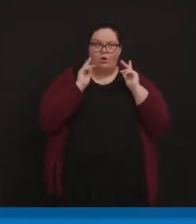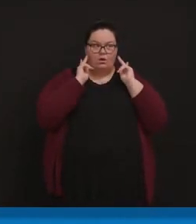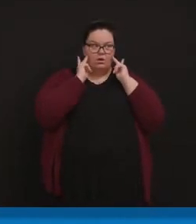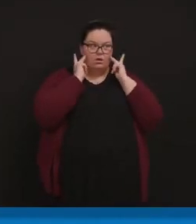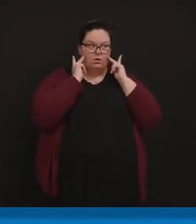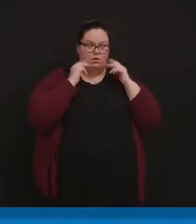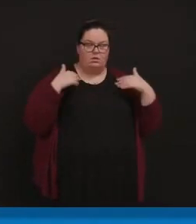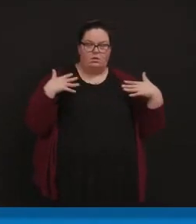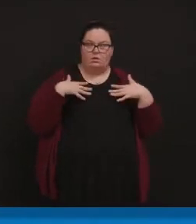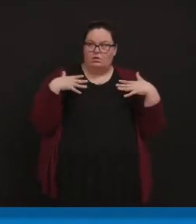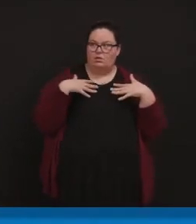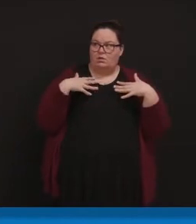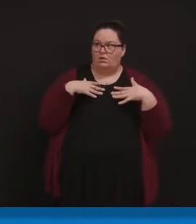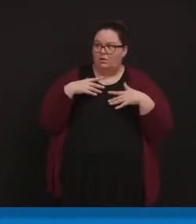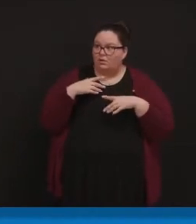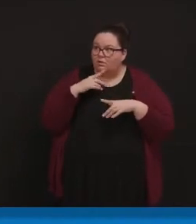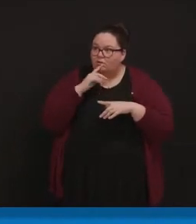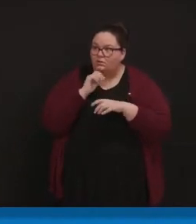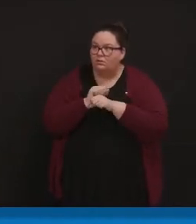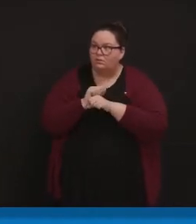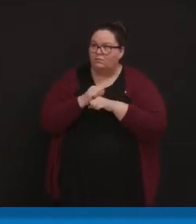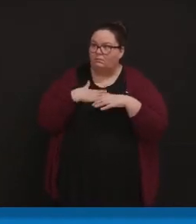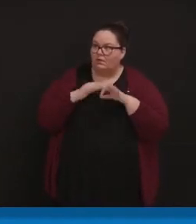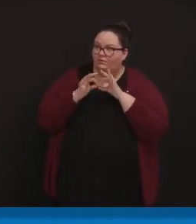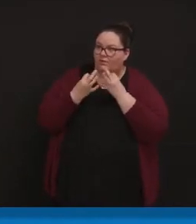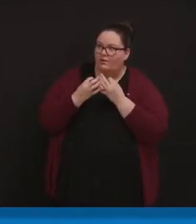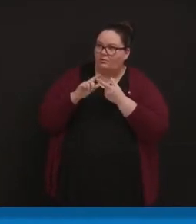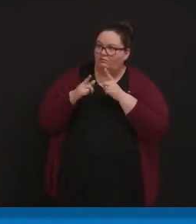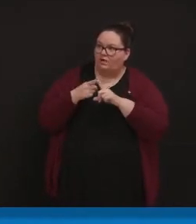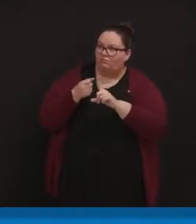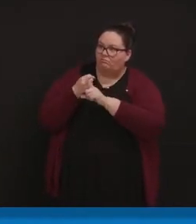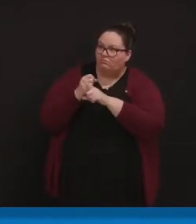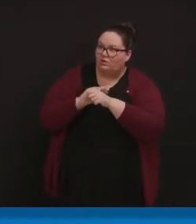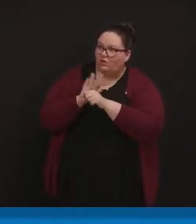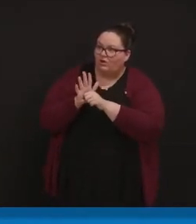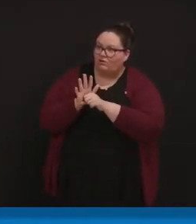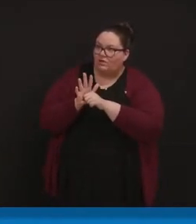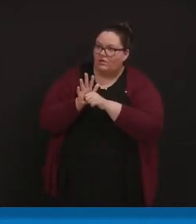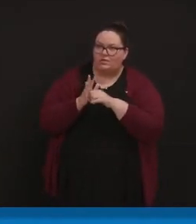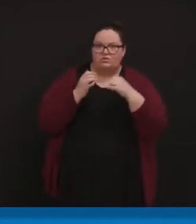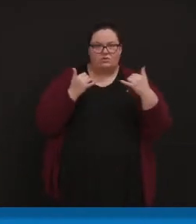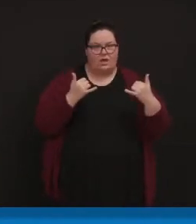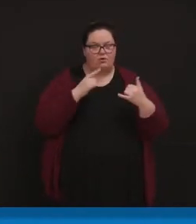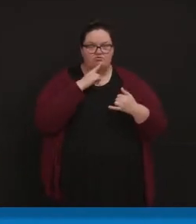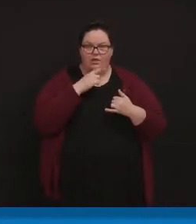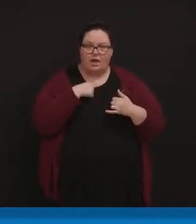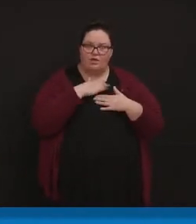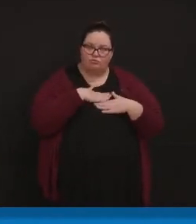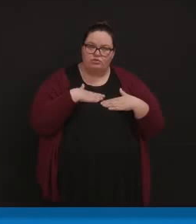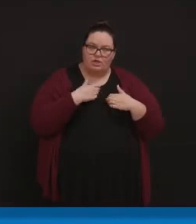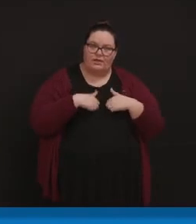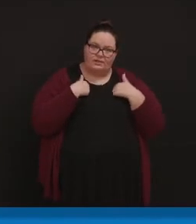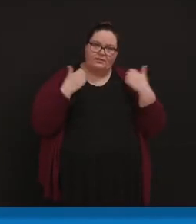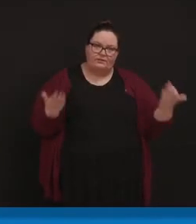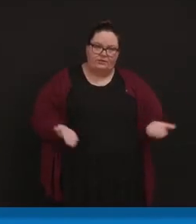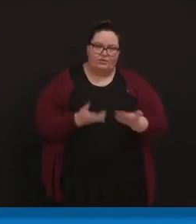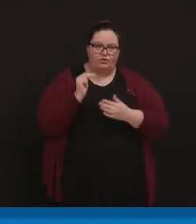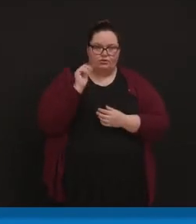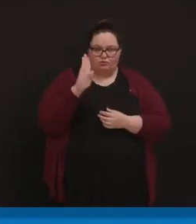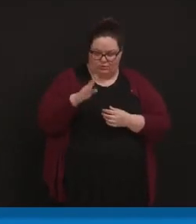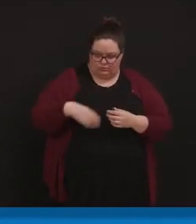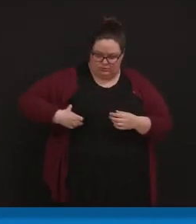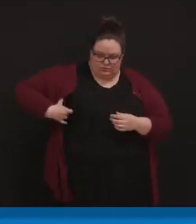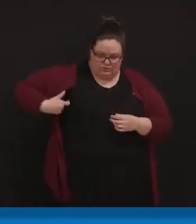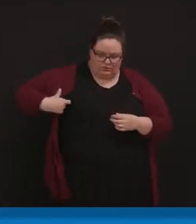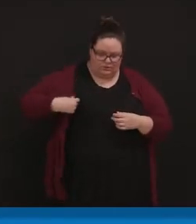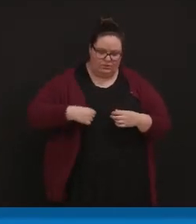from having to deal with a deadly pandemic. And that just makes me all the more appreciative to be a New Brunswicker and to hear the